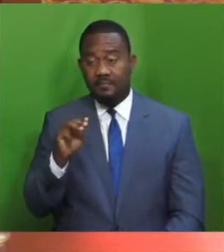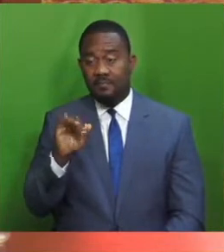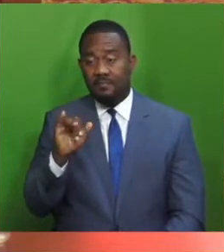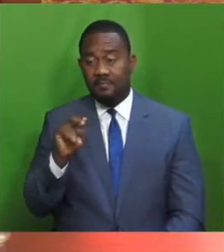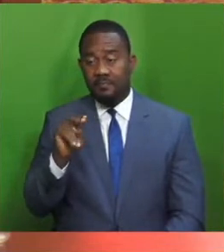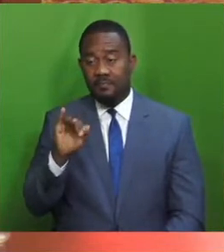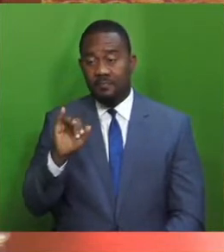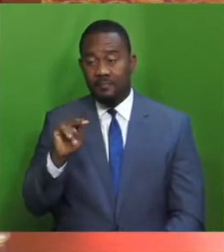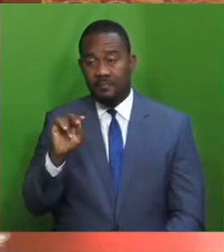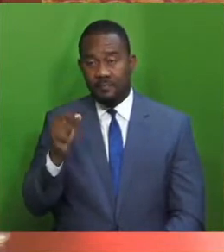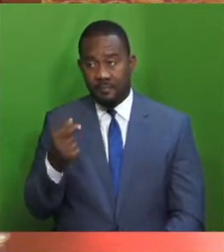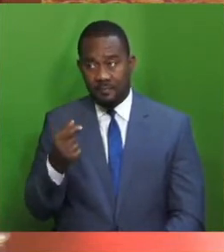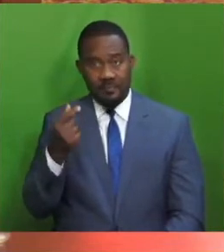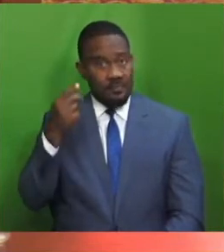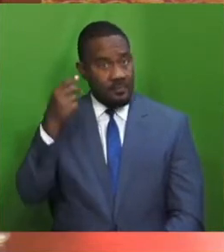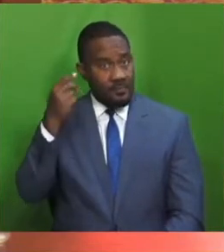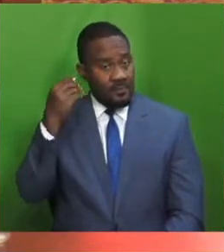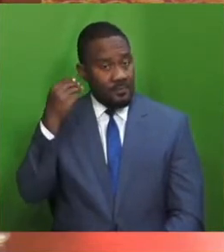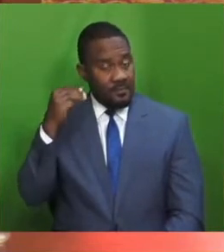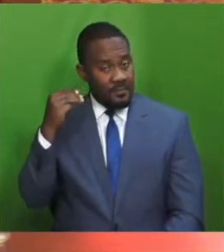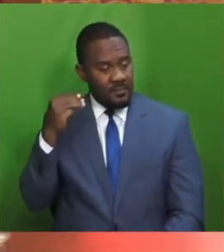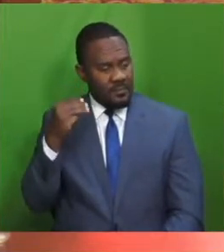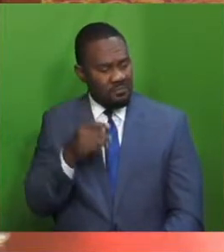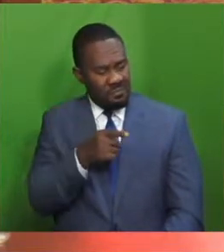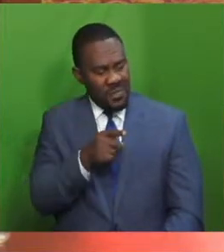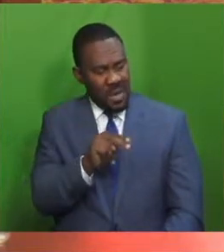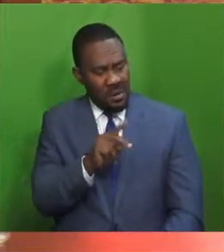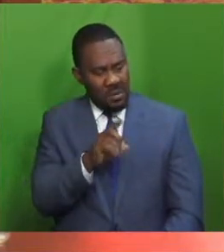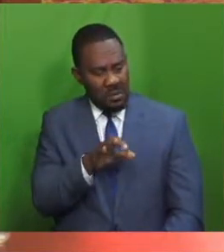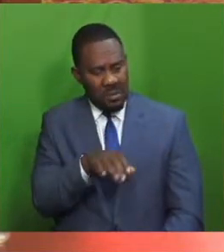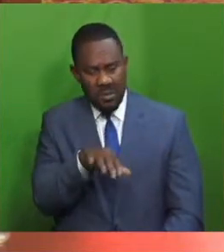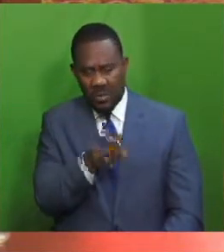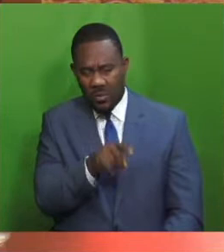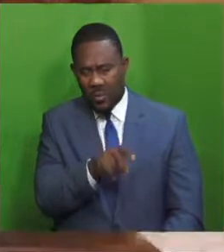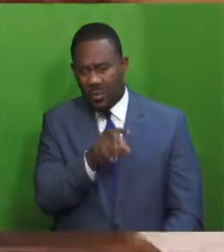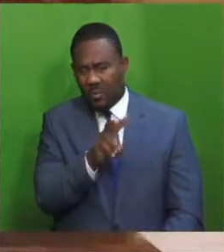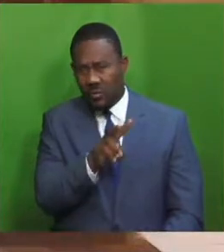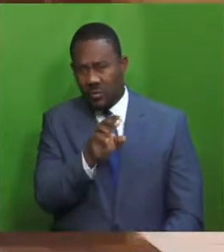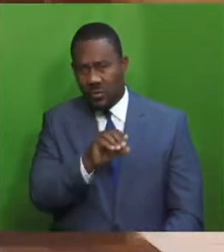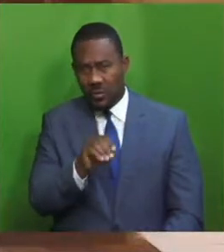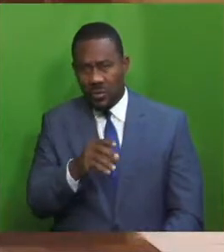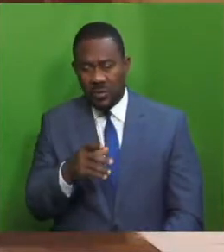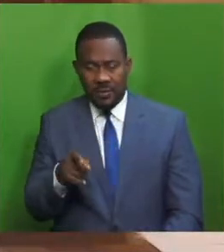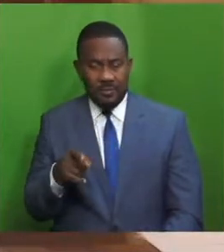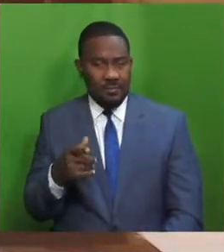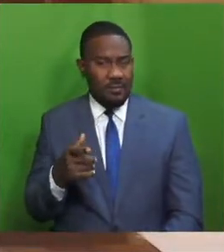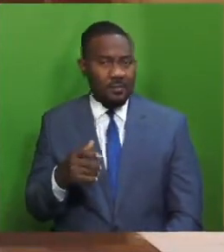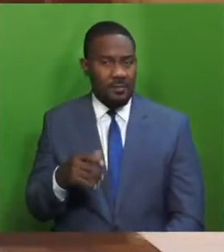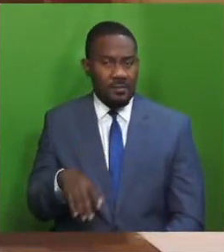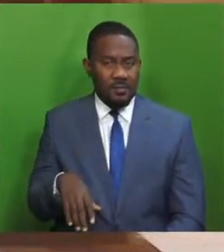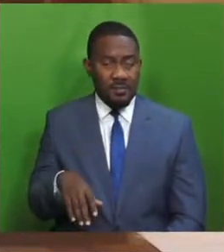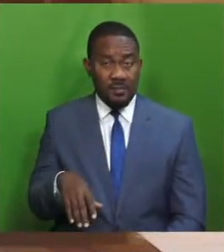at 0.2%. Under MPP, mining inquiry grew at